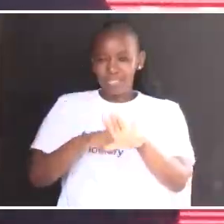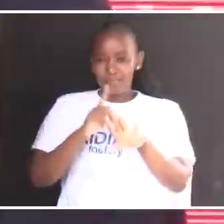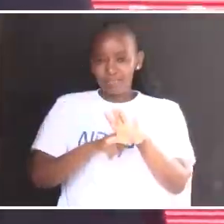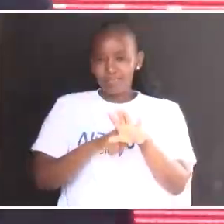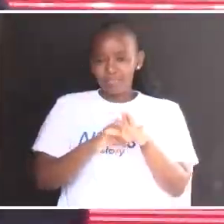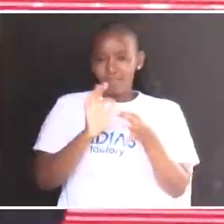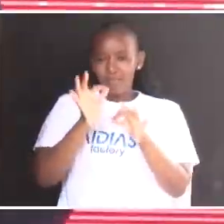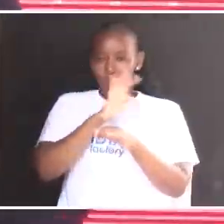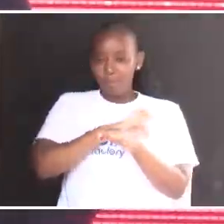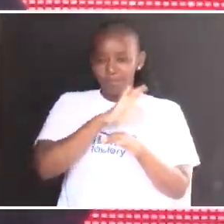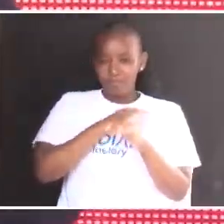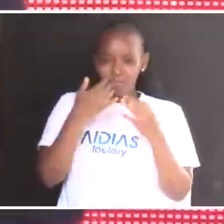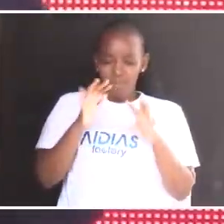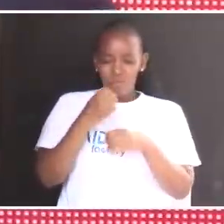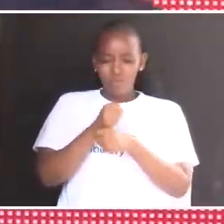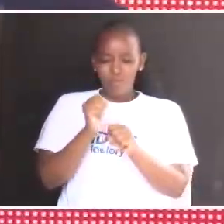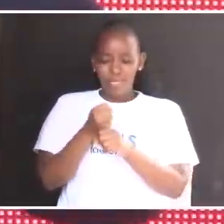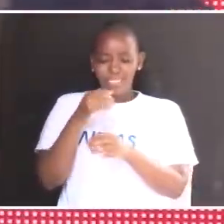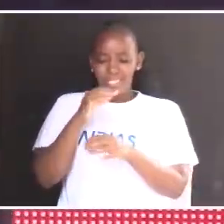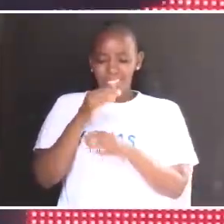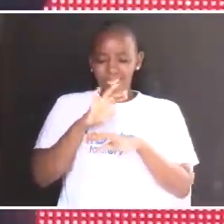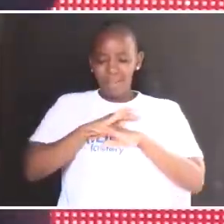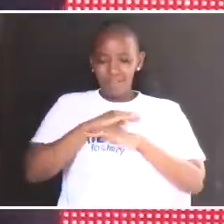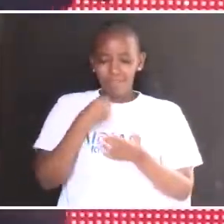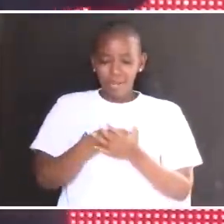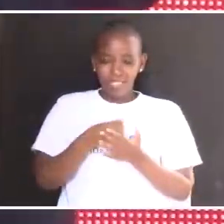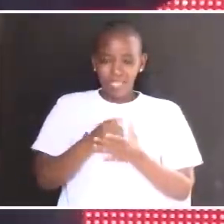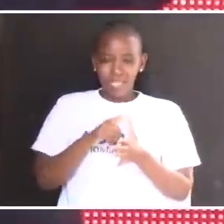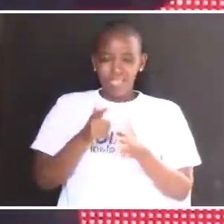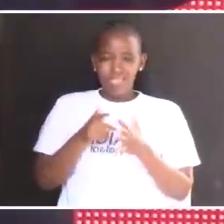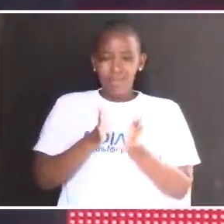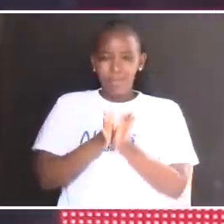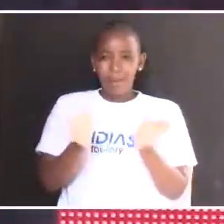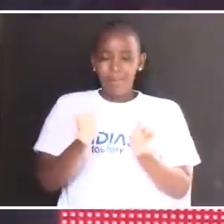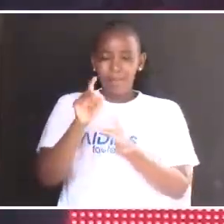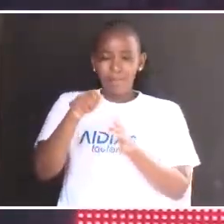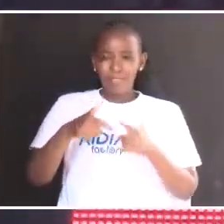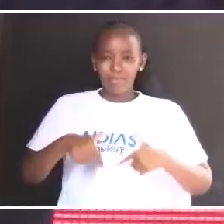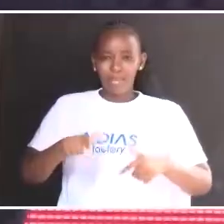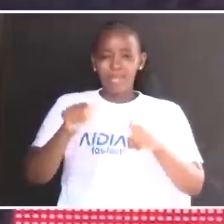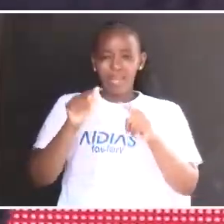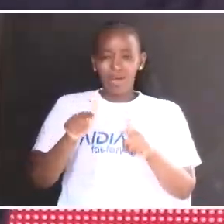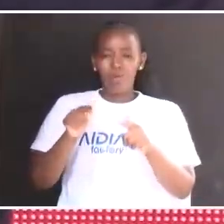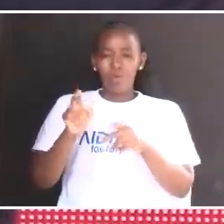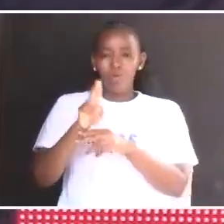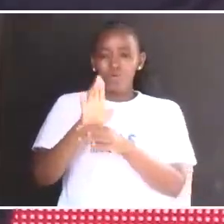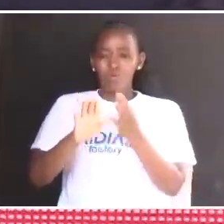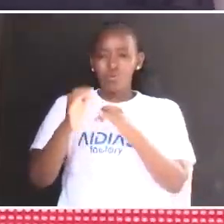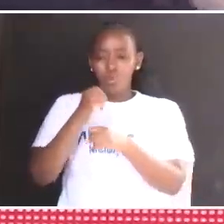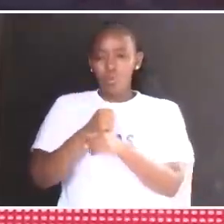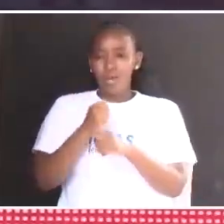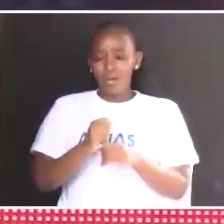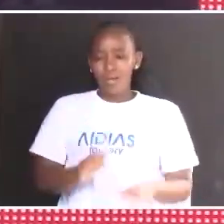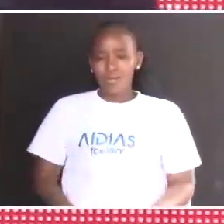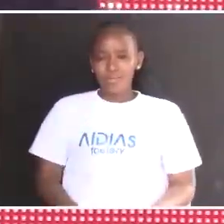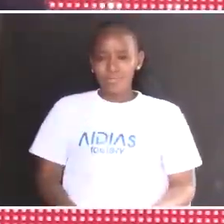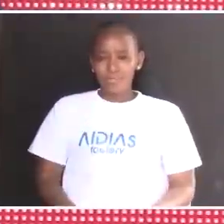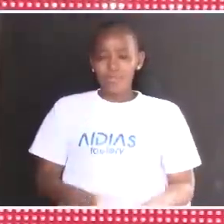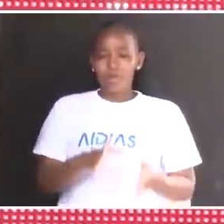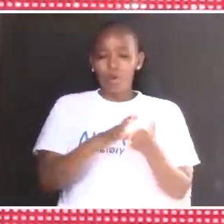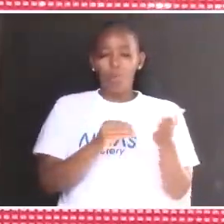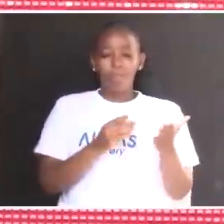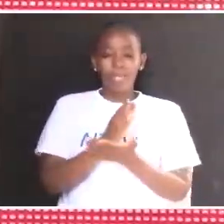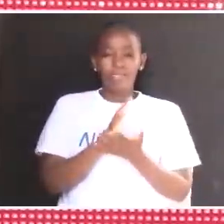Ukisha benefit, you have made enough money, then the public should be allowed to use your work. So